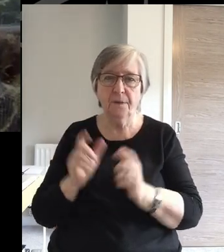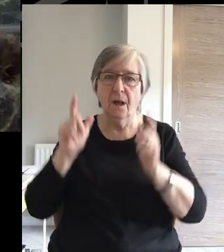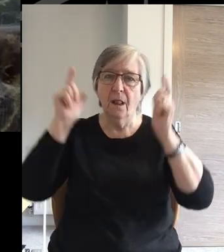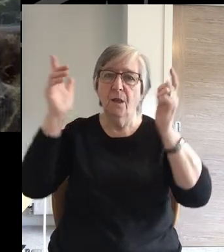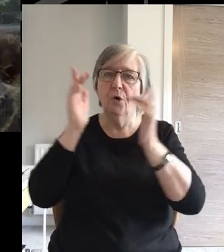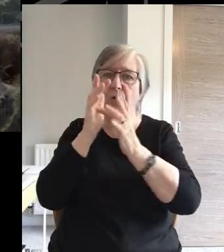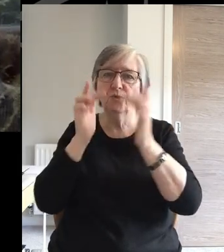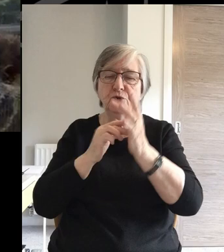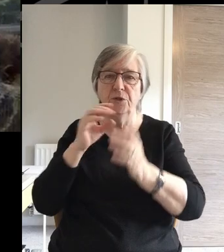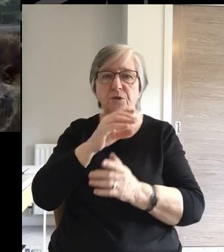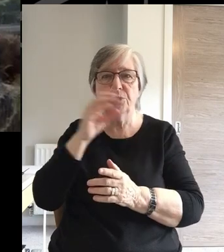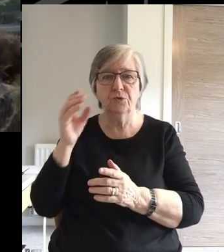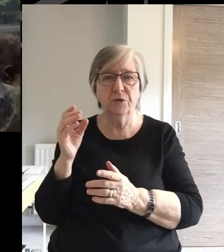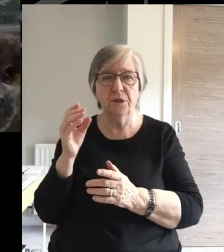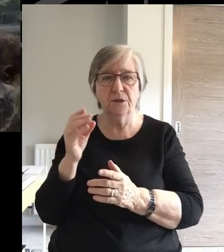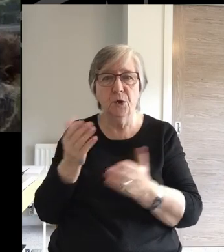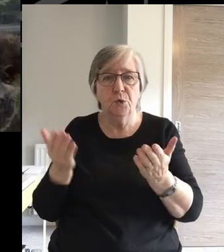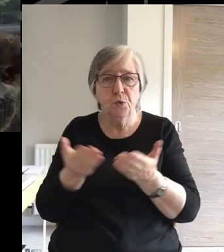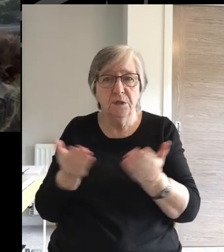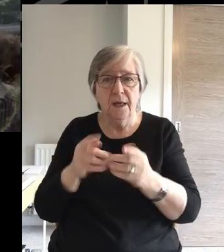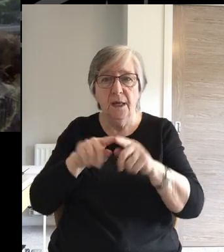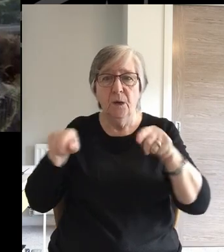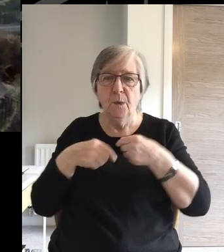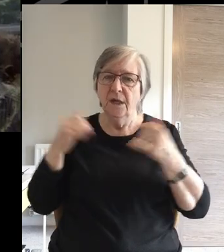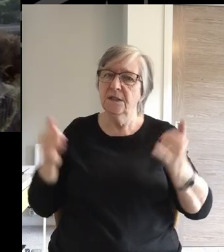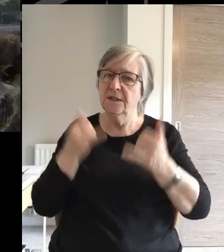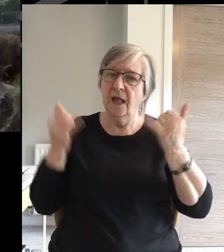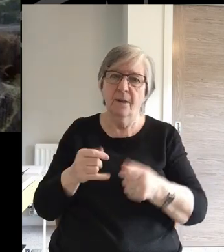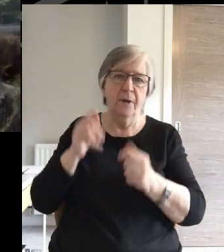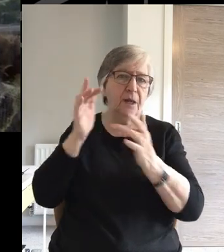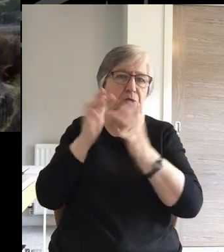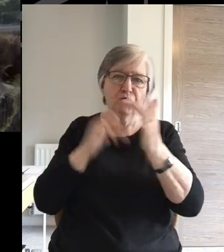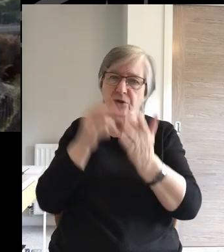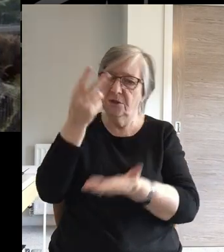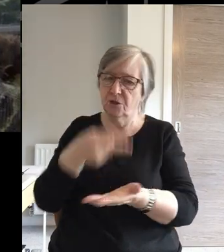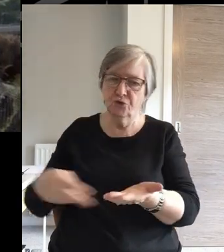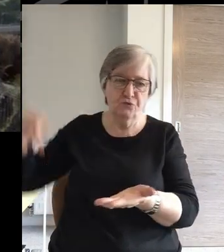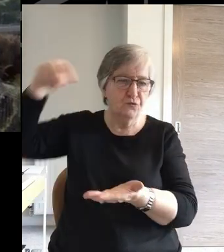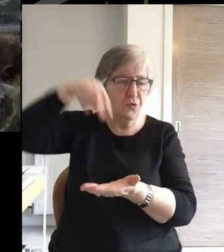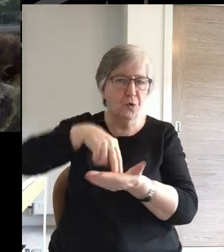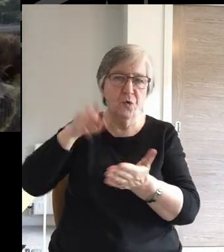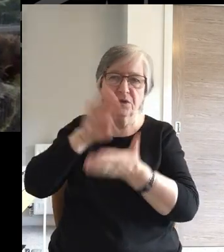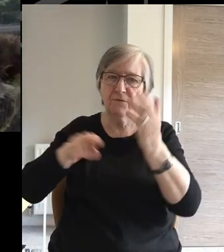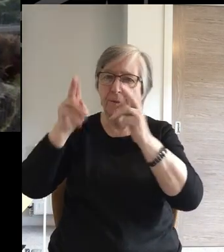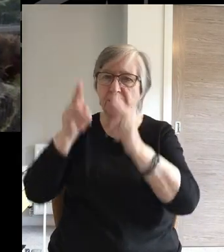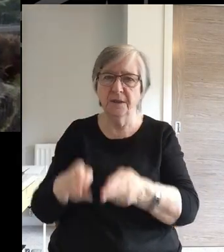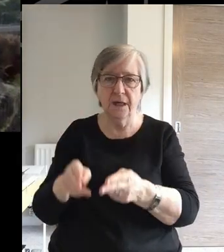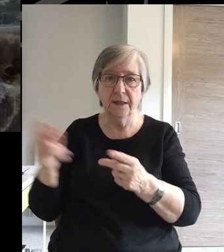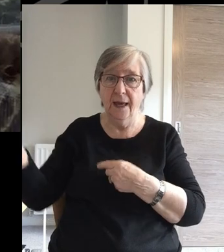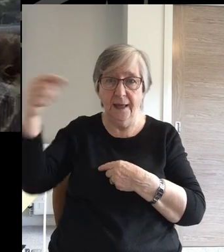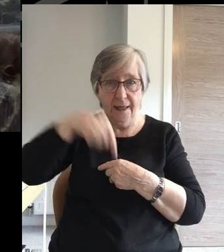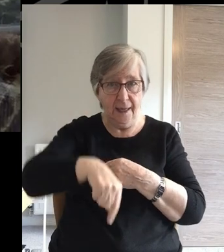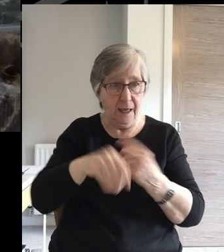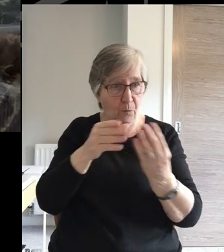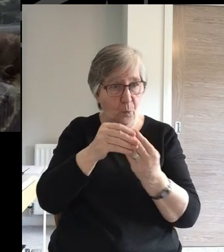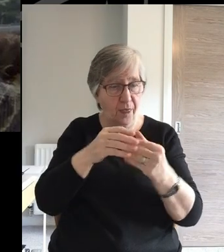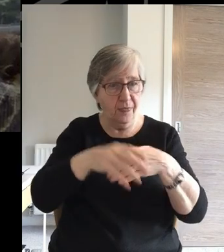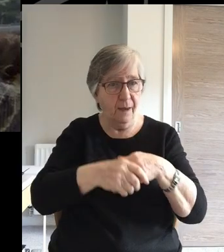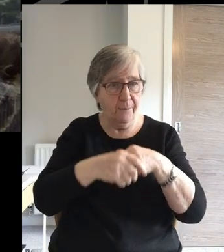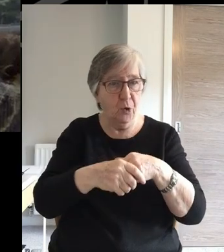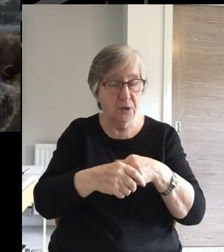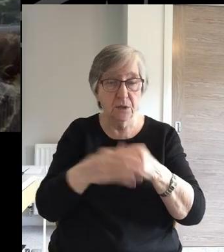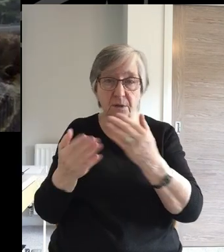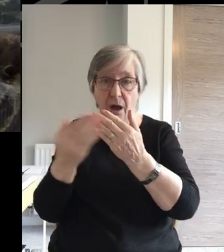Lord Jesus Christ, on this day we celebrate that you rose from the dead and came and stood amongst the apostles and many